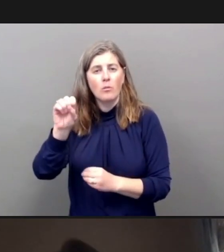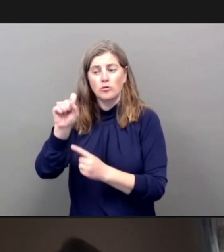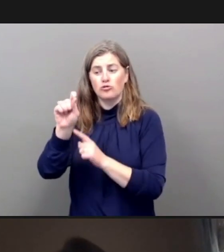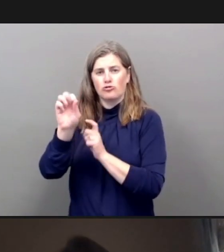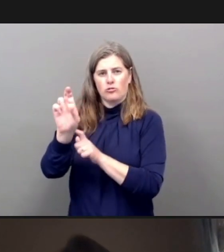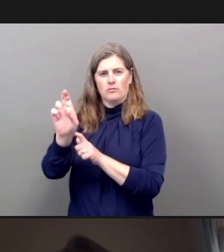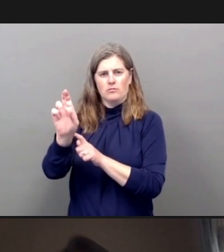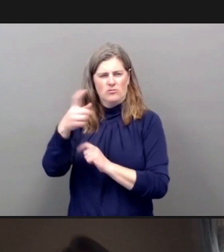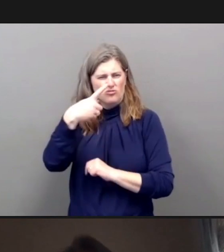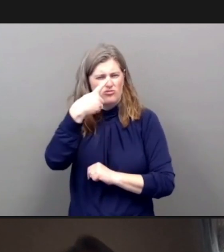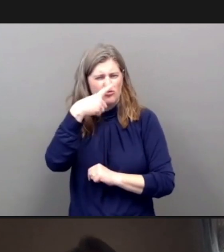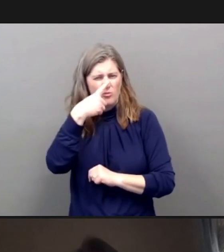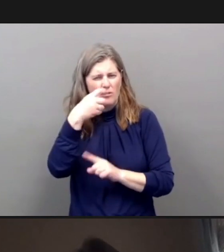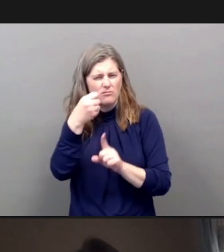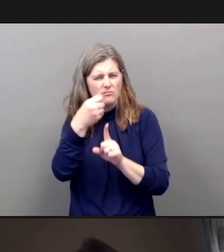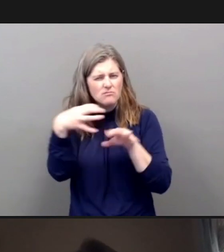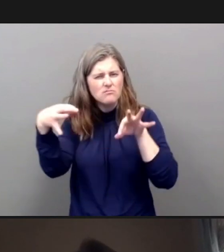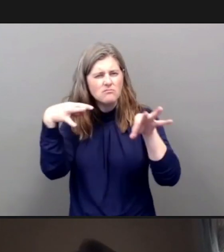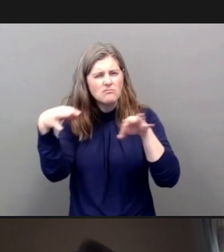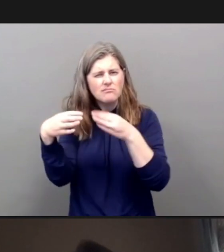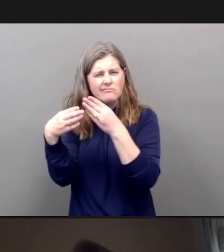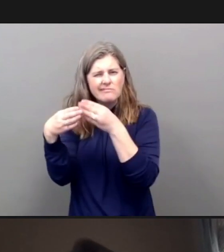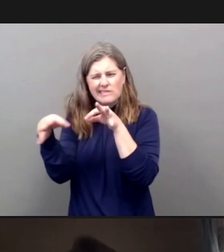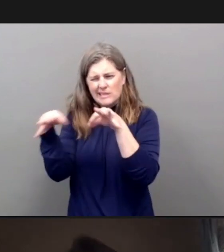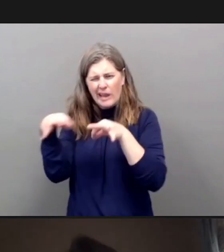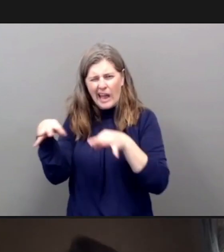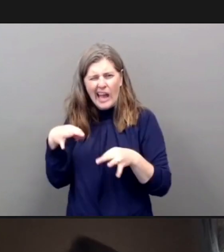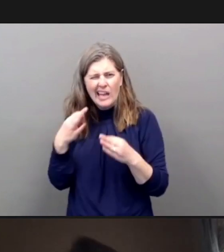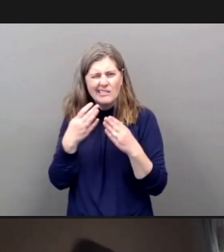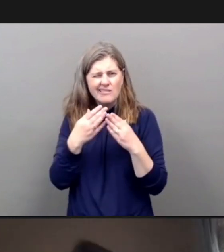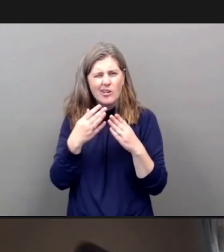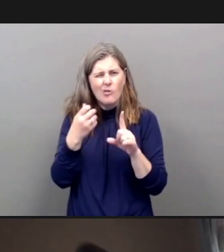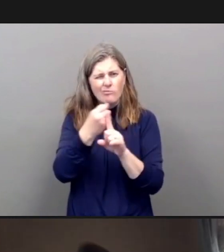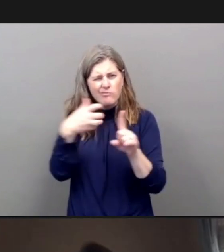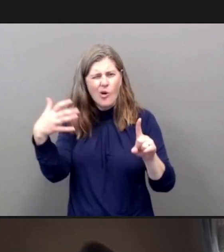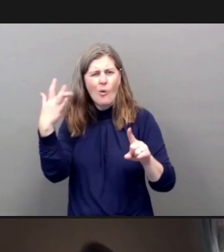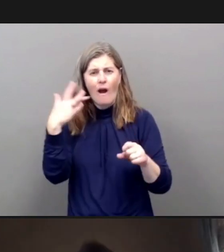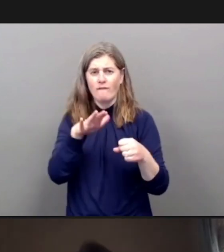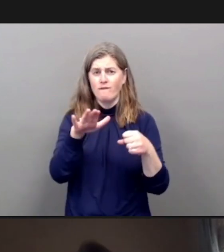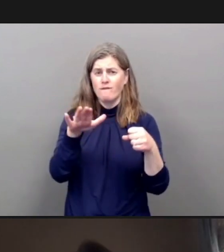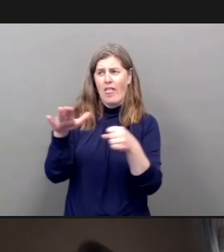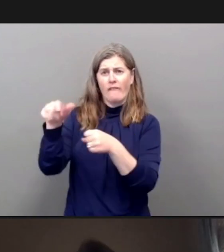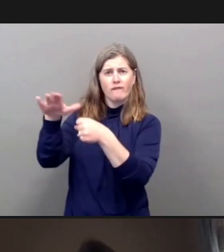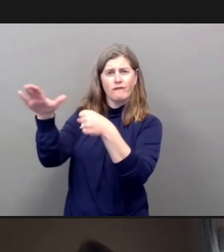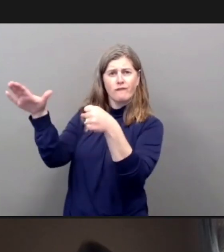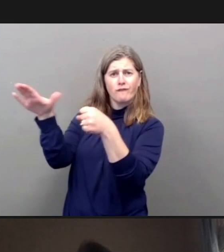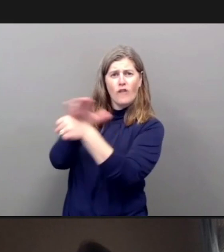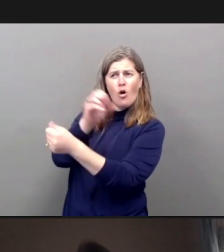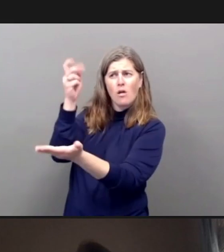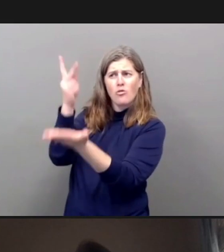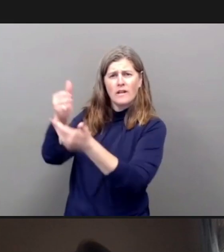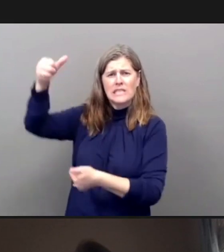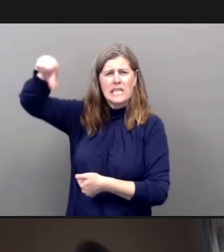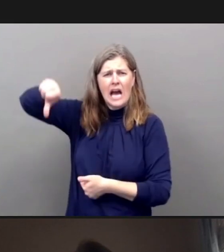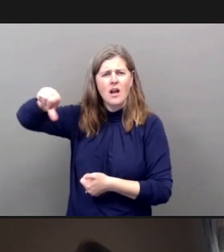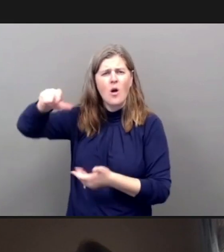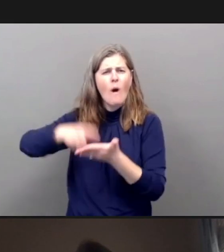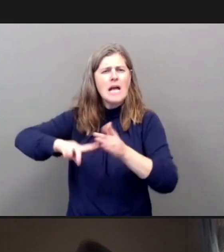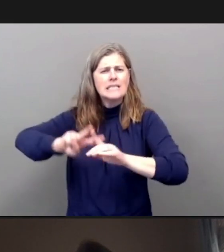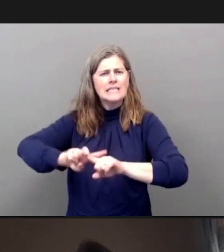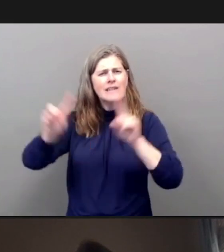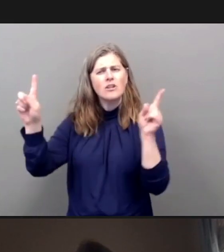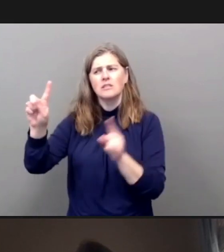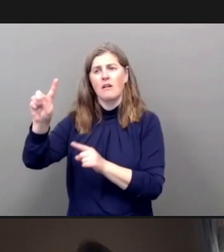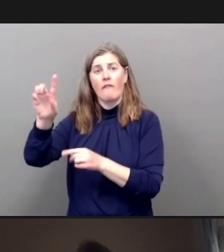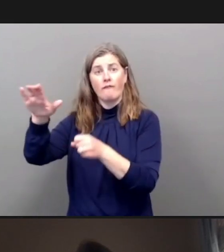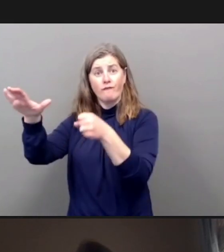love for you to kind of break down why the full approval was denied, what the difference between the full approval and the